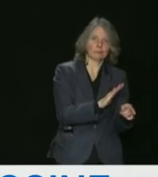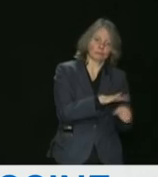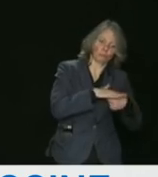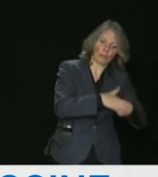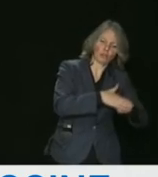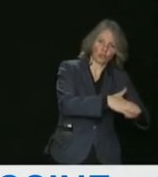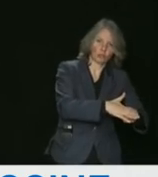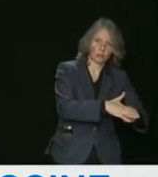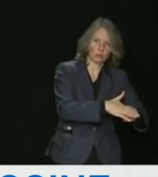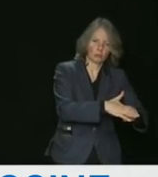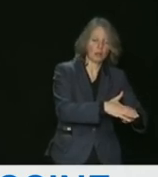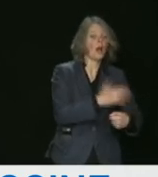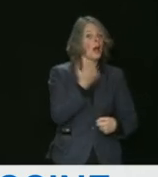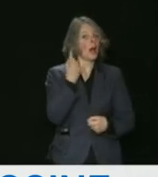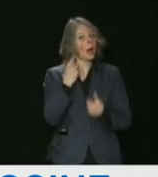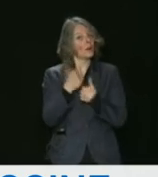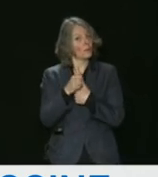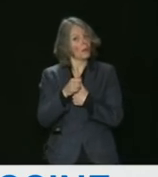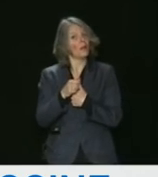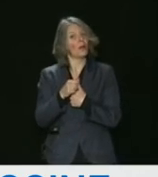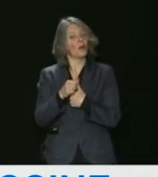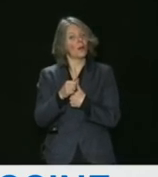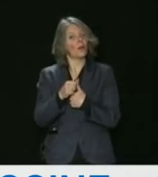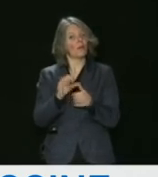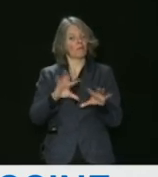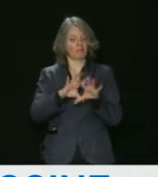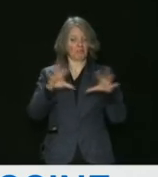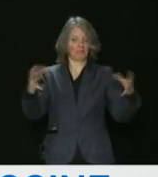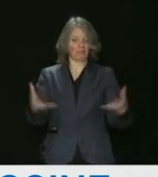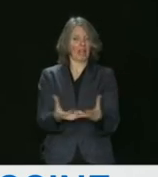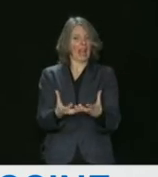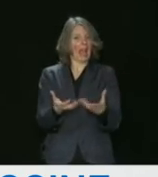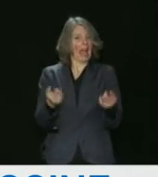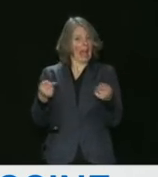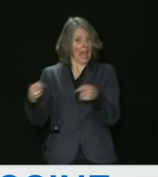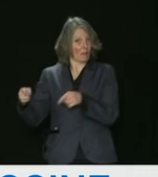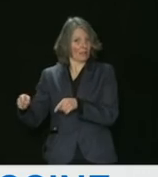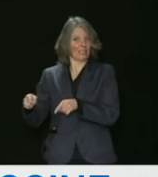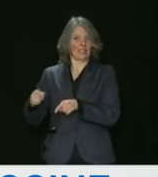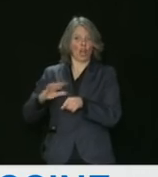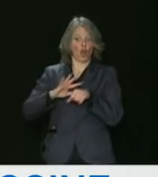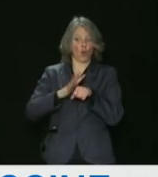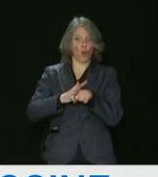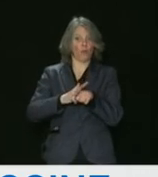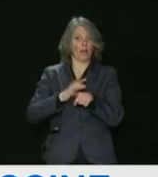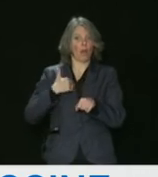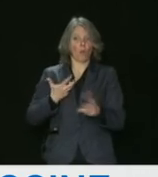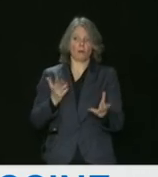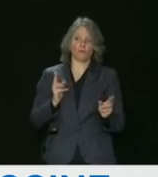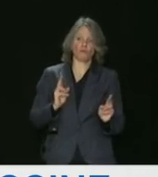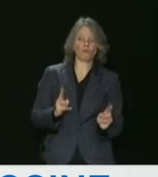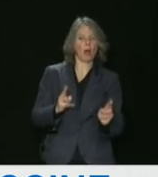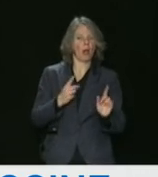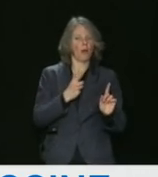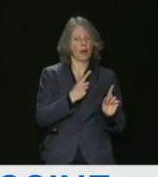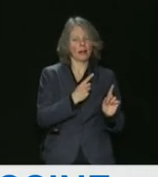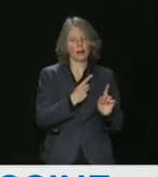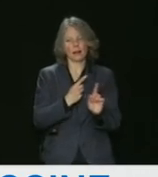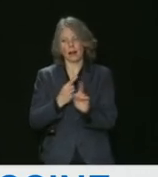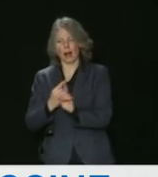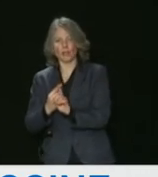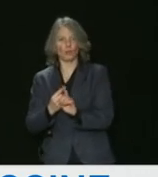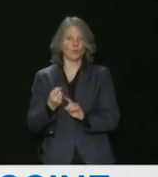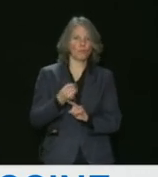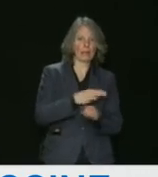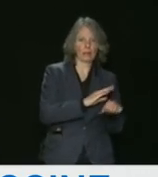However, I must remind you that we are in a context where we're in a race against time to vaccinate as many people as possible.